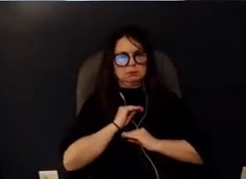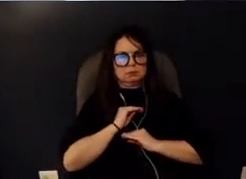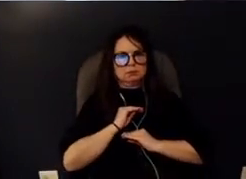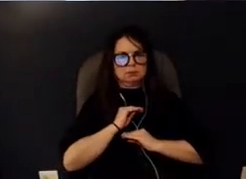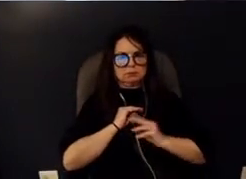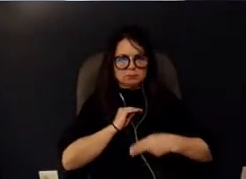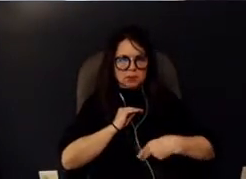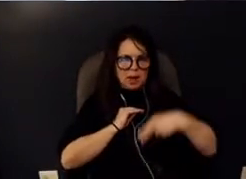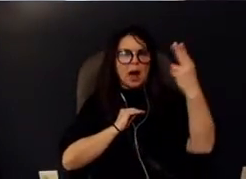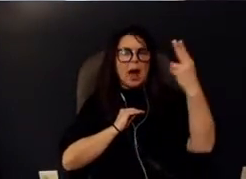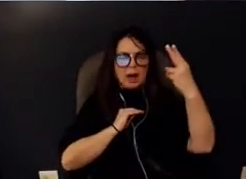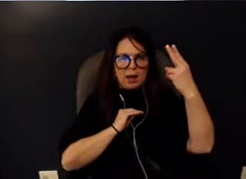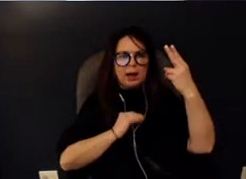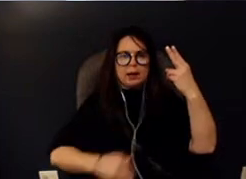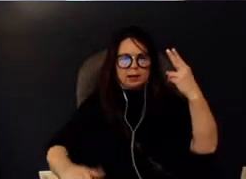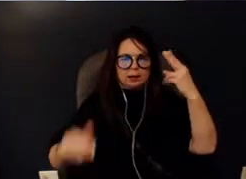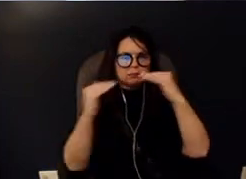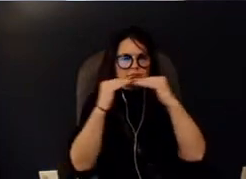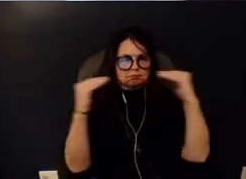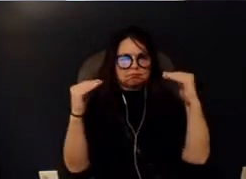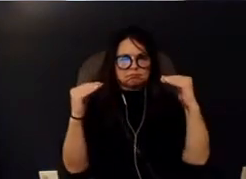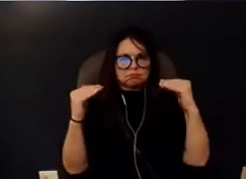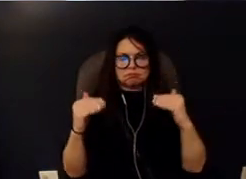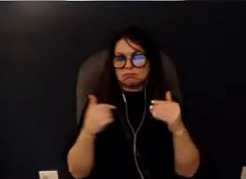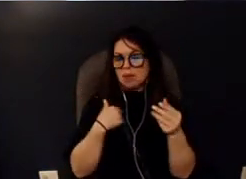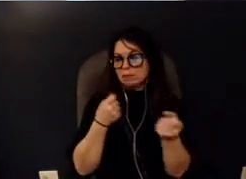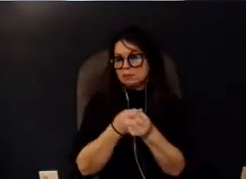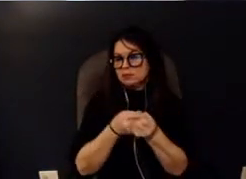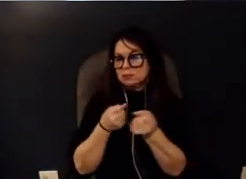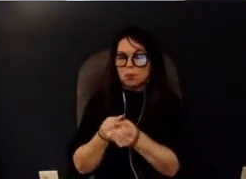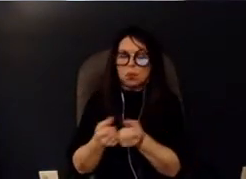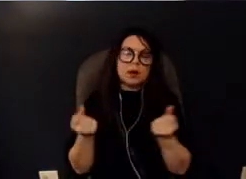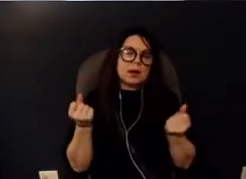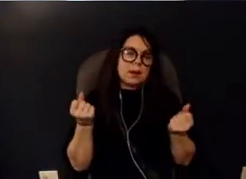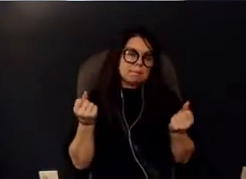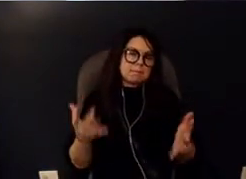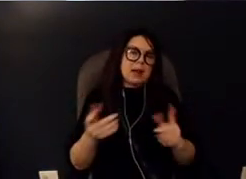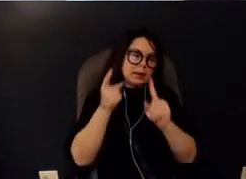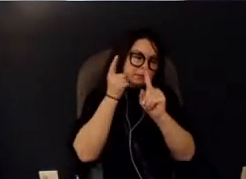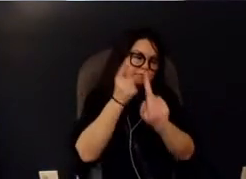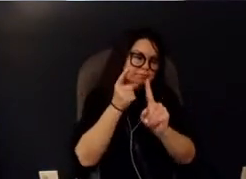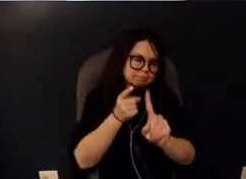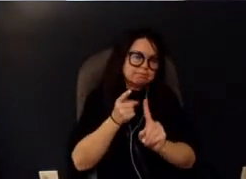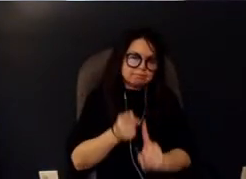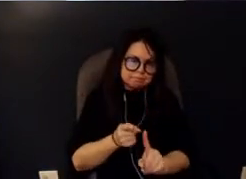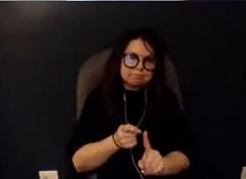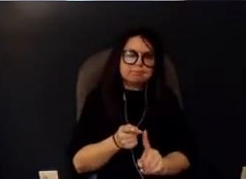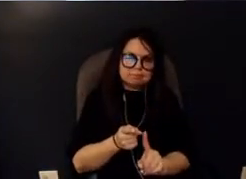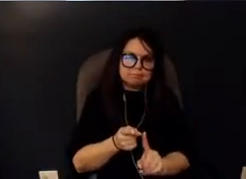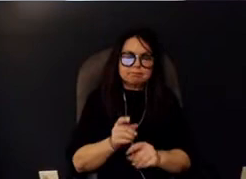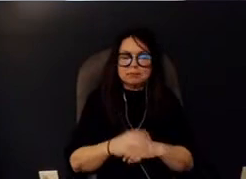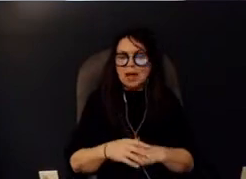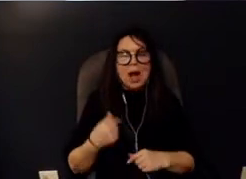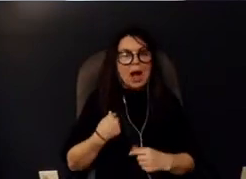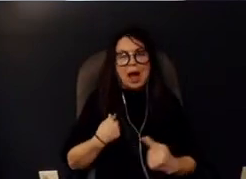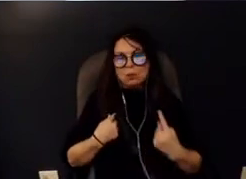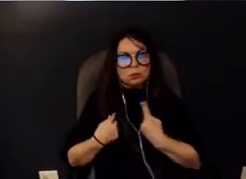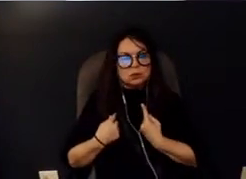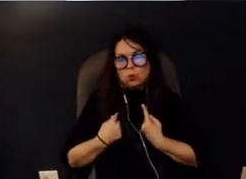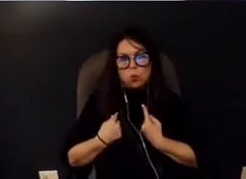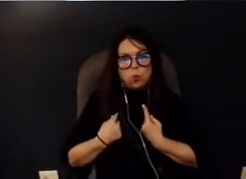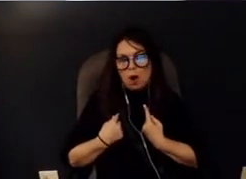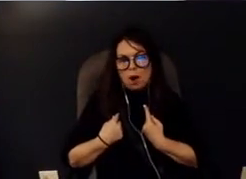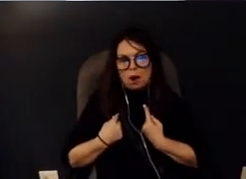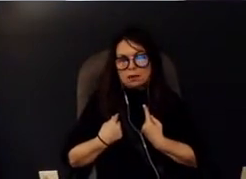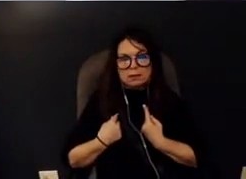many measures and initiatives to get us on that path, and I was one of the members of the